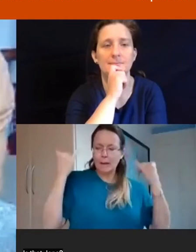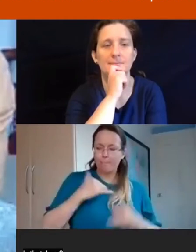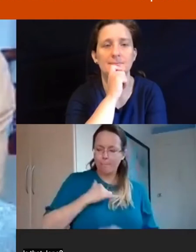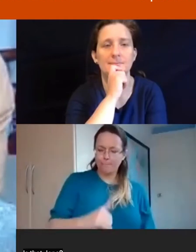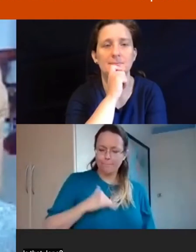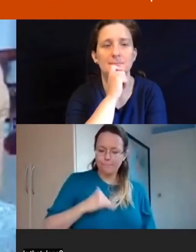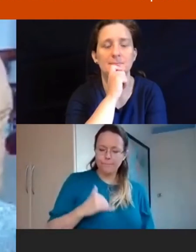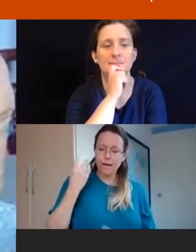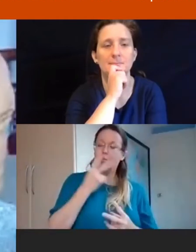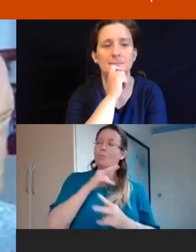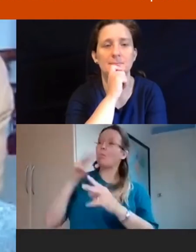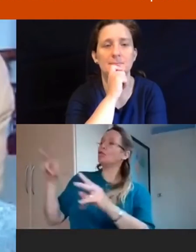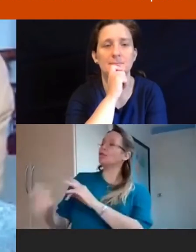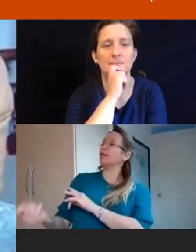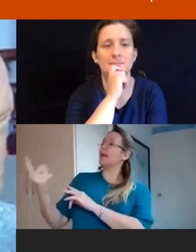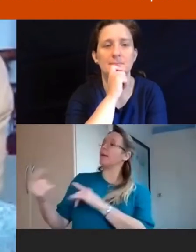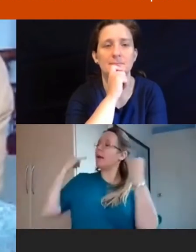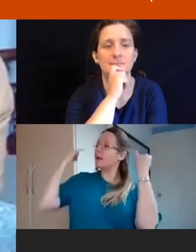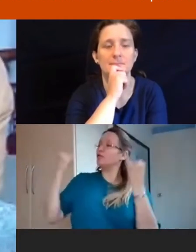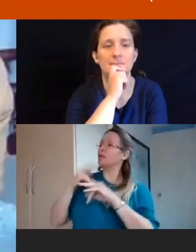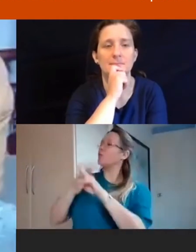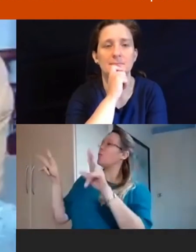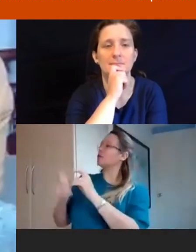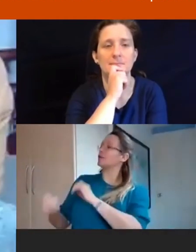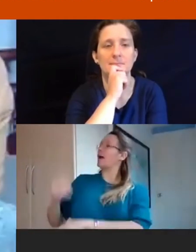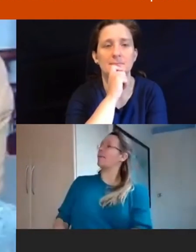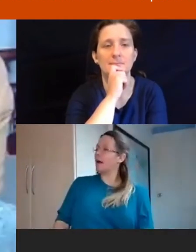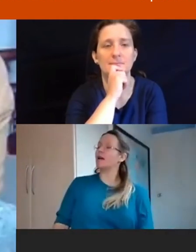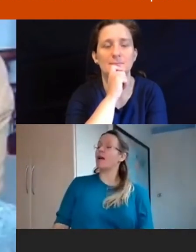watching it all happening, and that